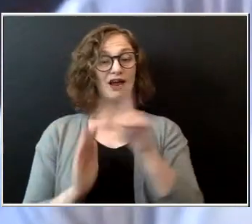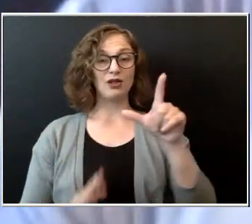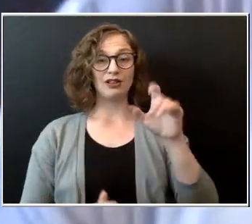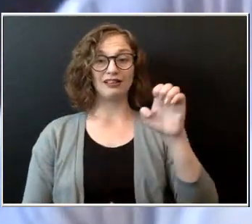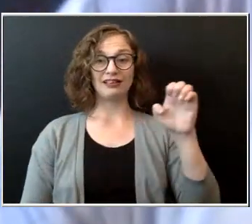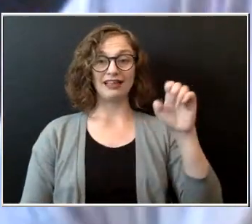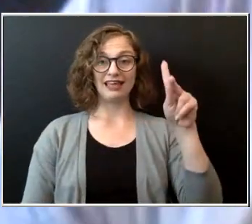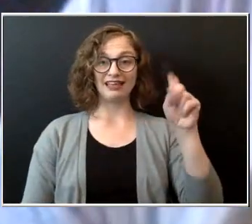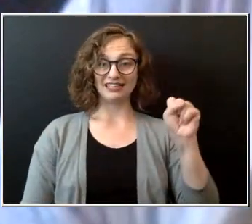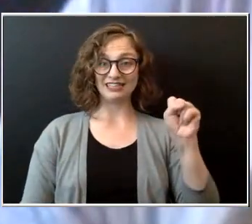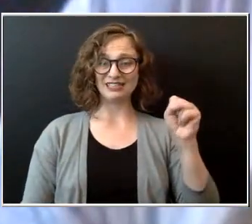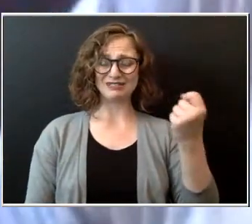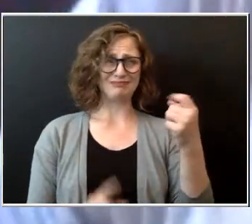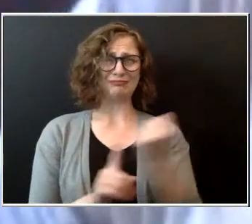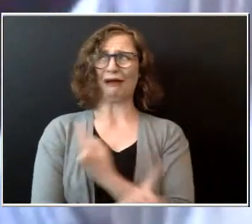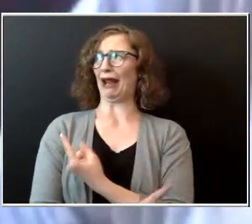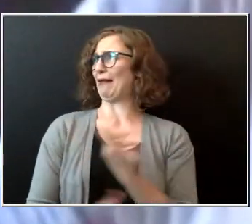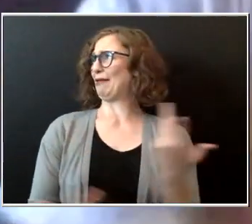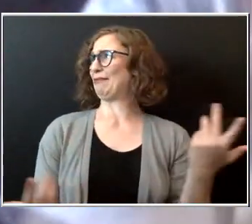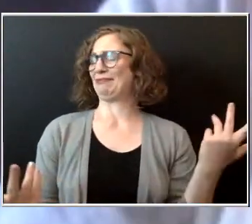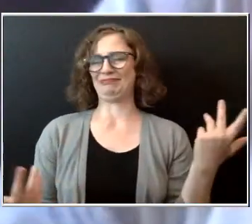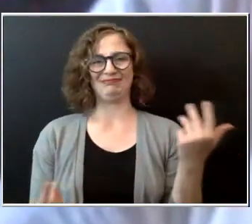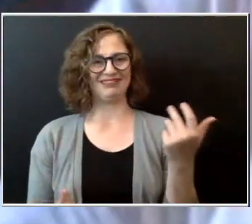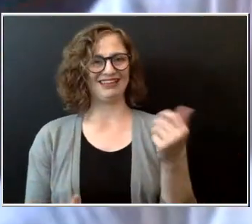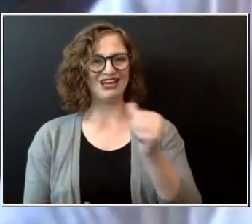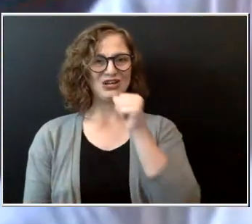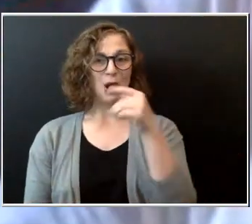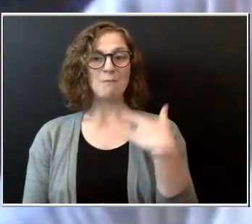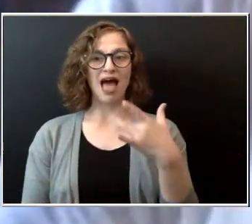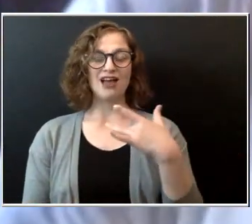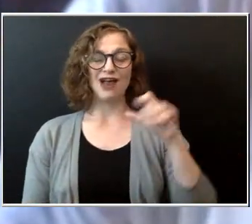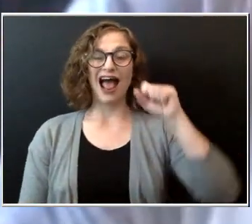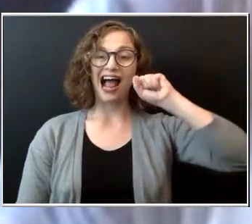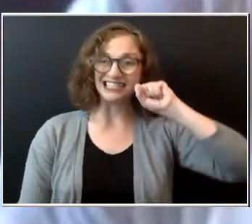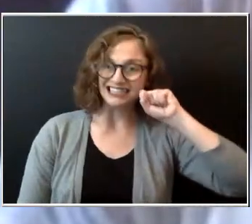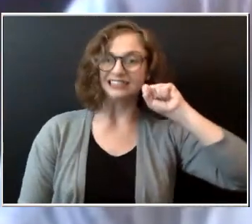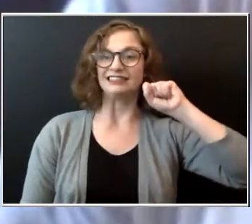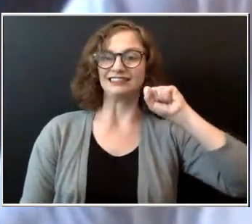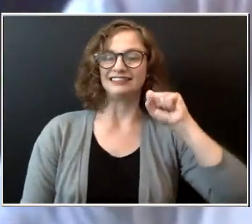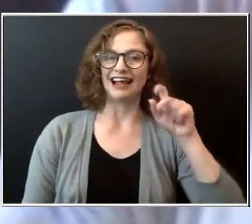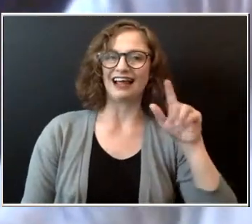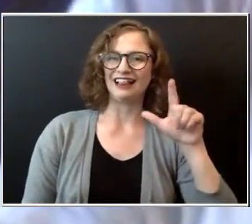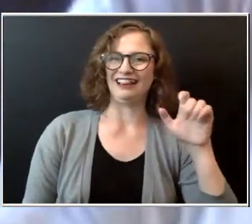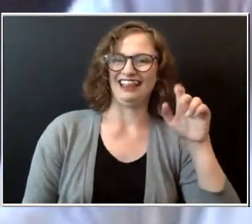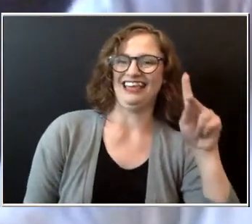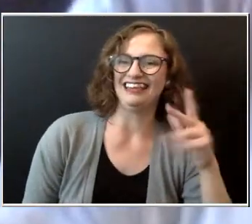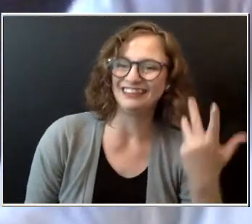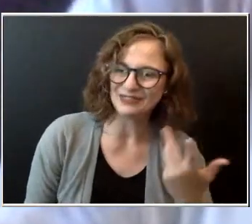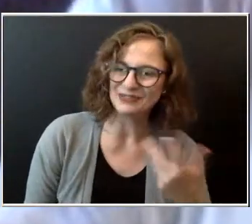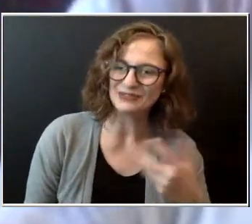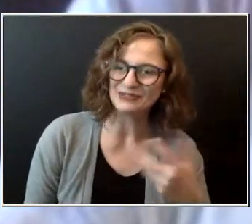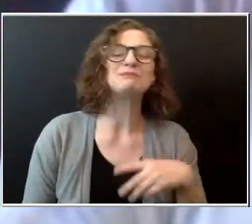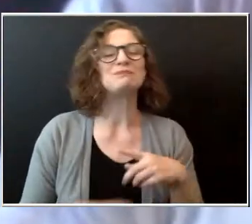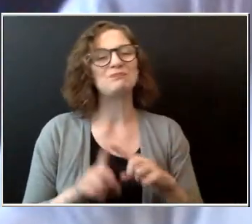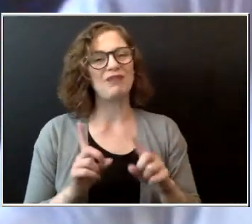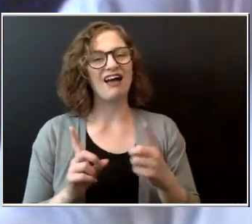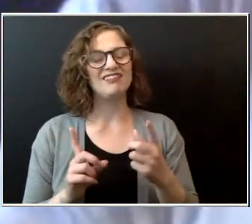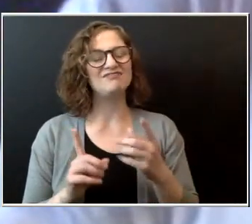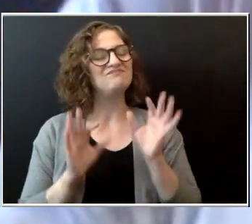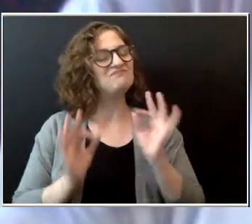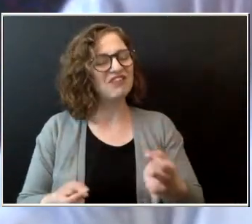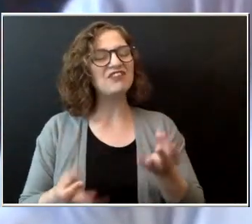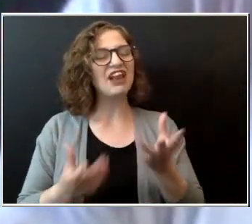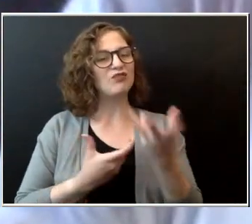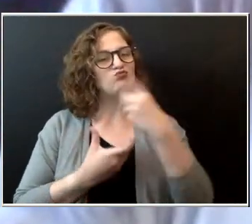vegetable, not really one you just bite into, but so yeah, it's definitely part of our everyday conversation